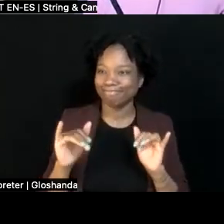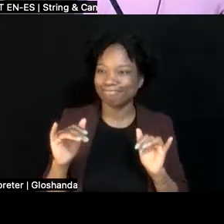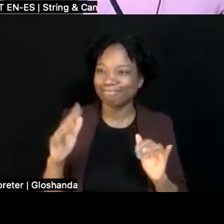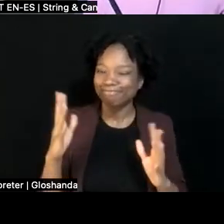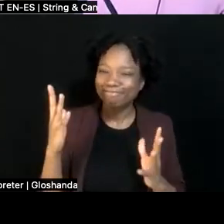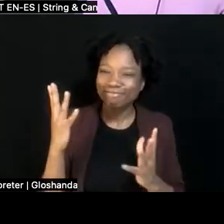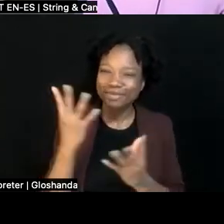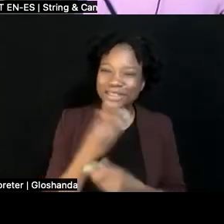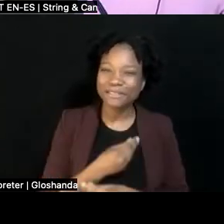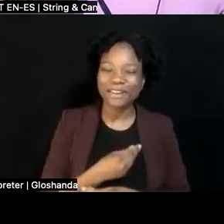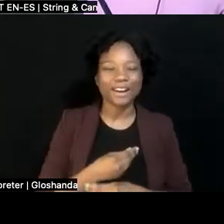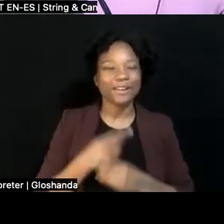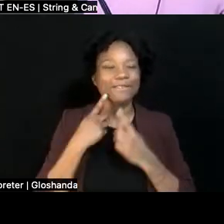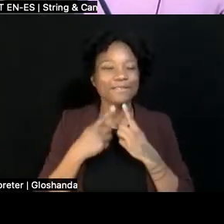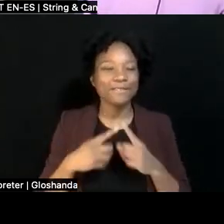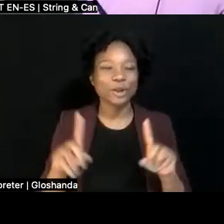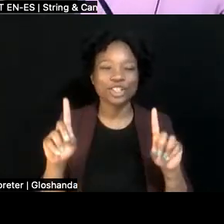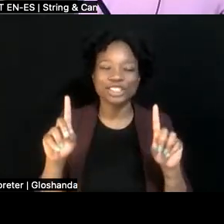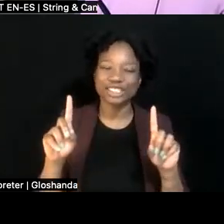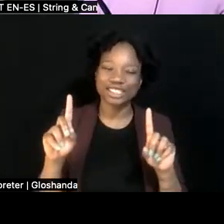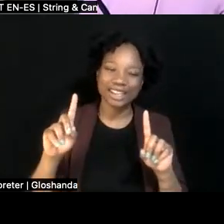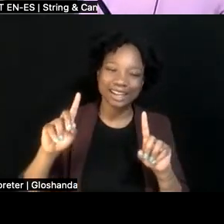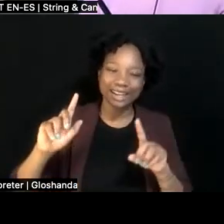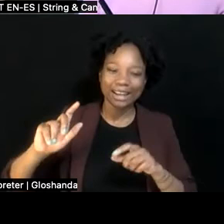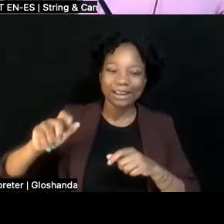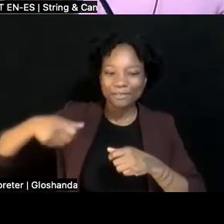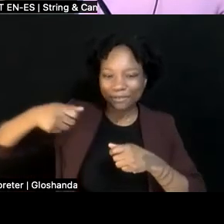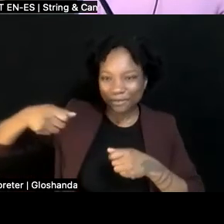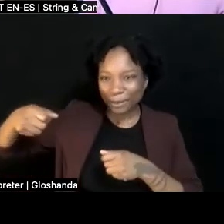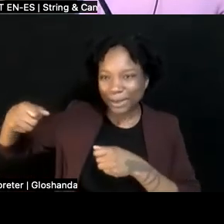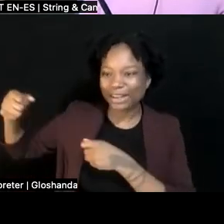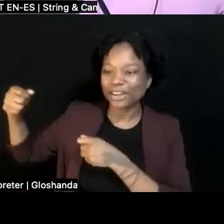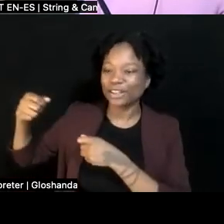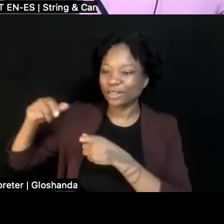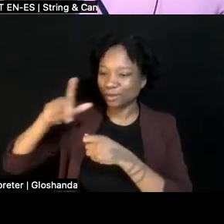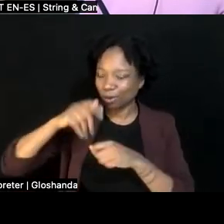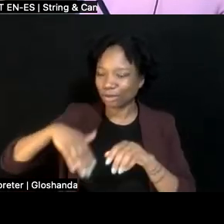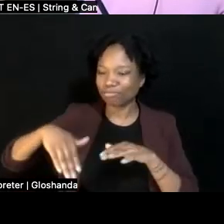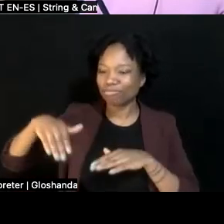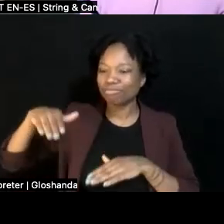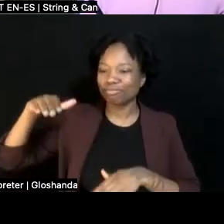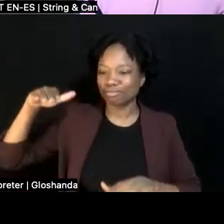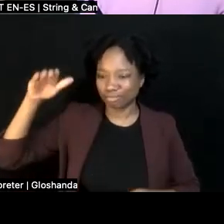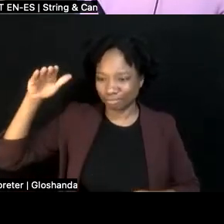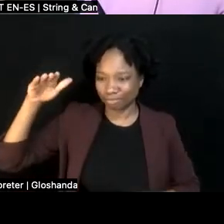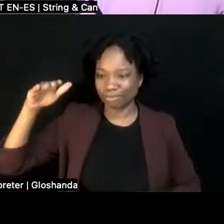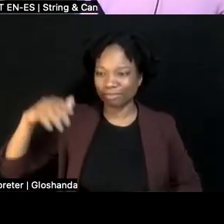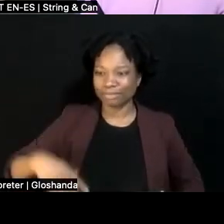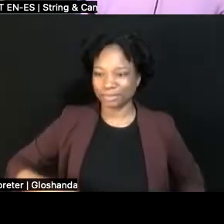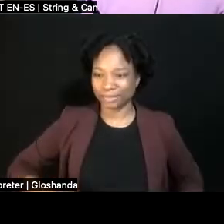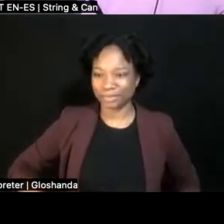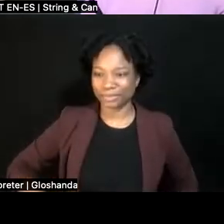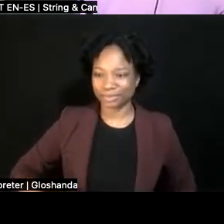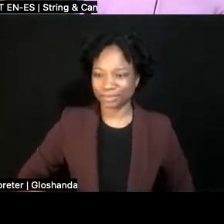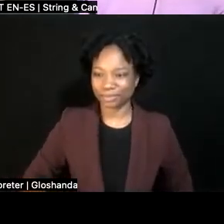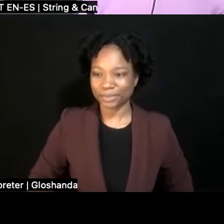beautiful, flourishing filmmakers coming up, so talented. And it's really, you